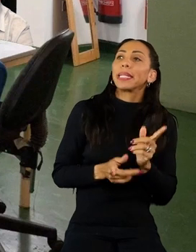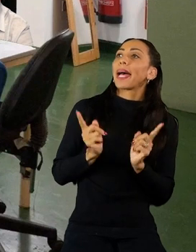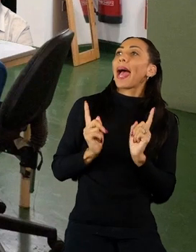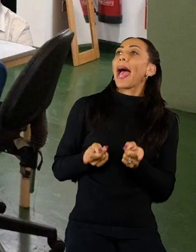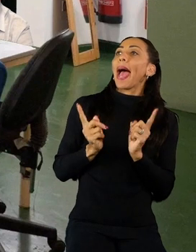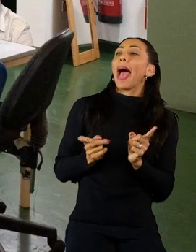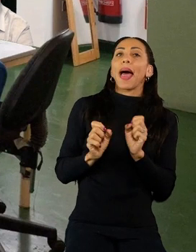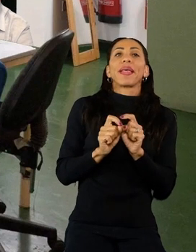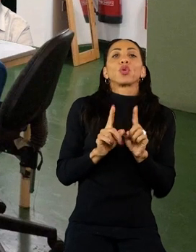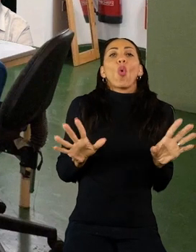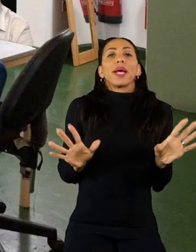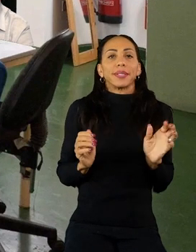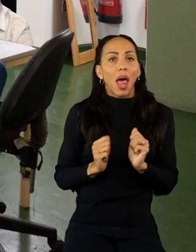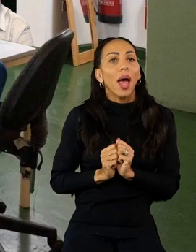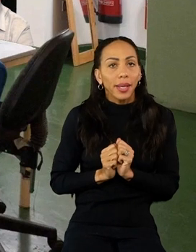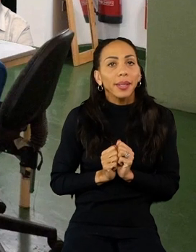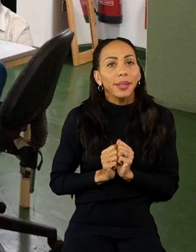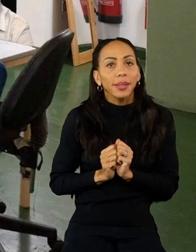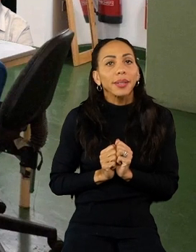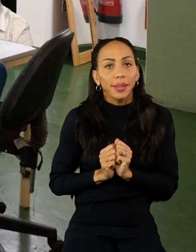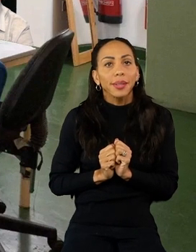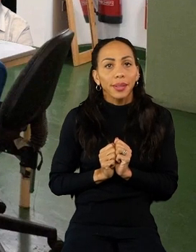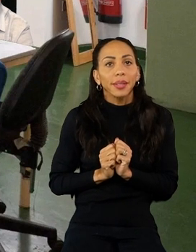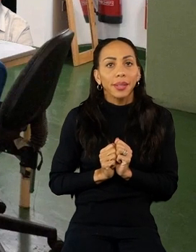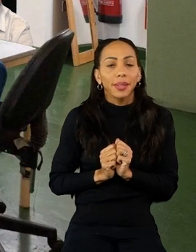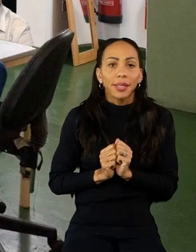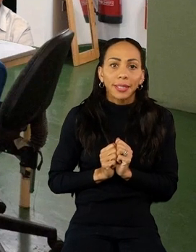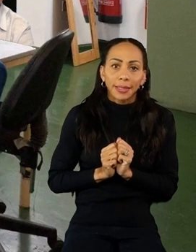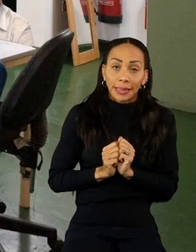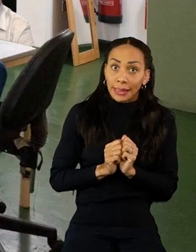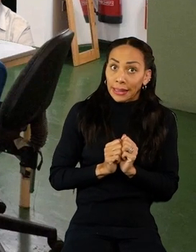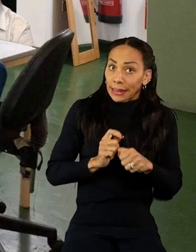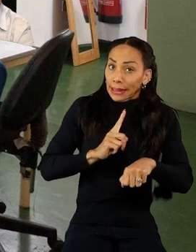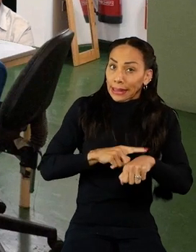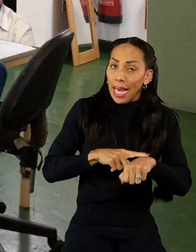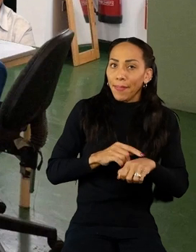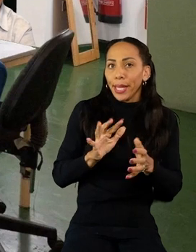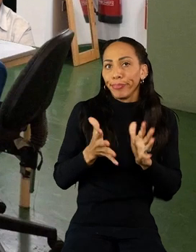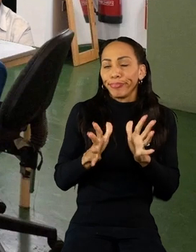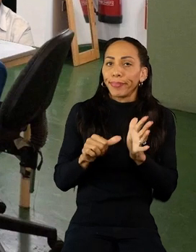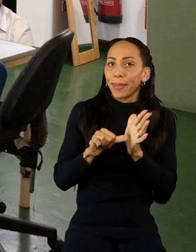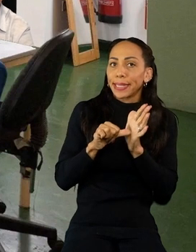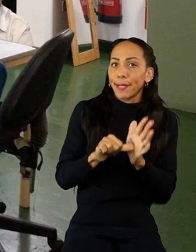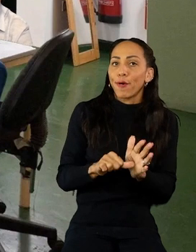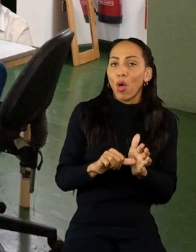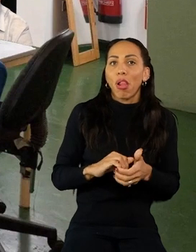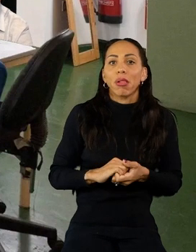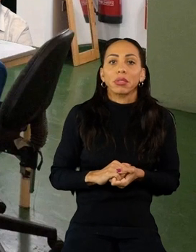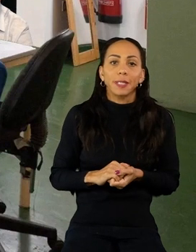to get a full experience of what it's like to be in this space, so they get the full concept just by doing it.